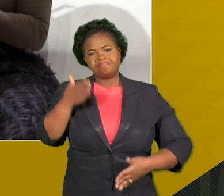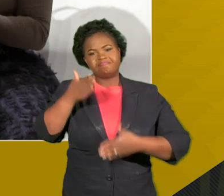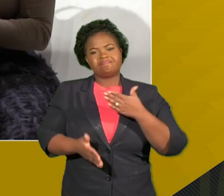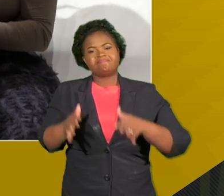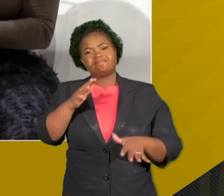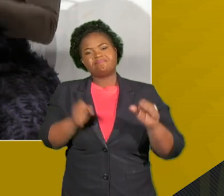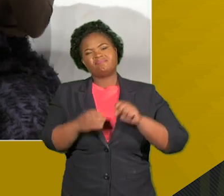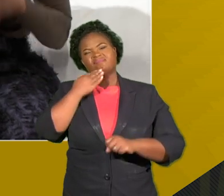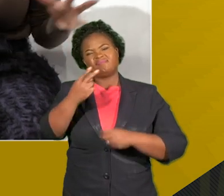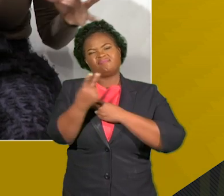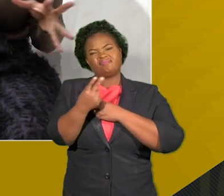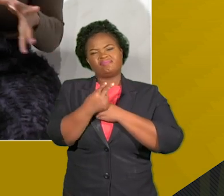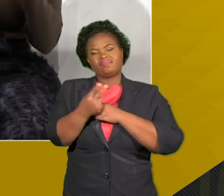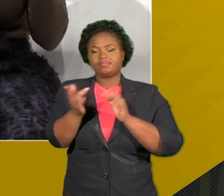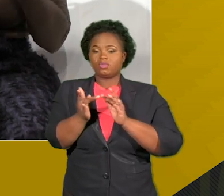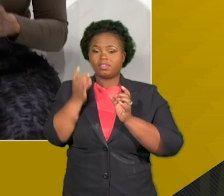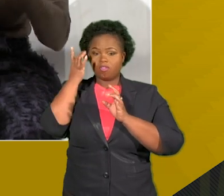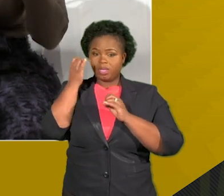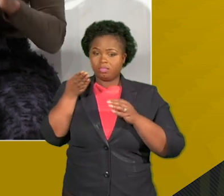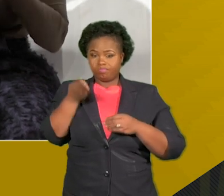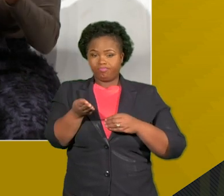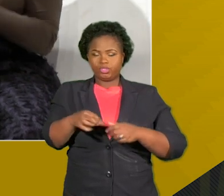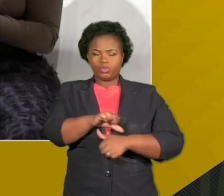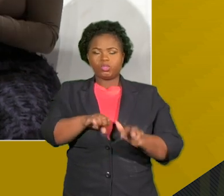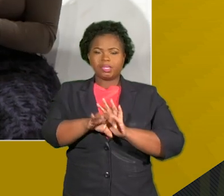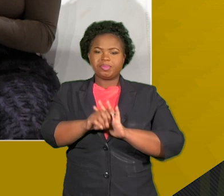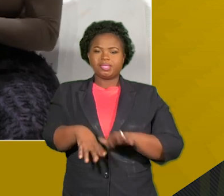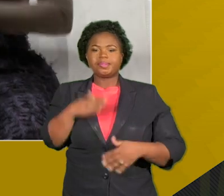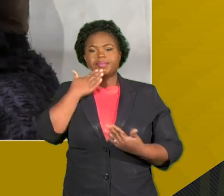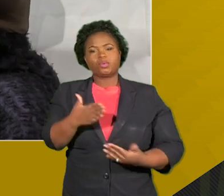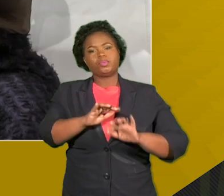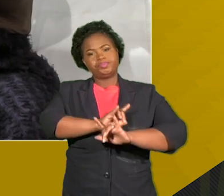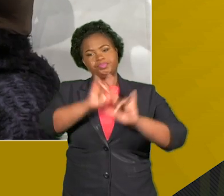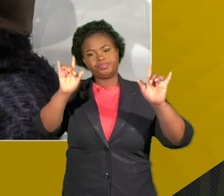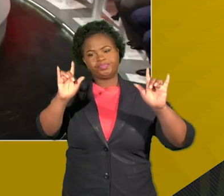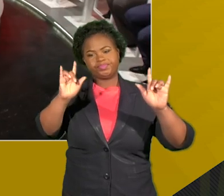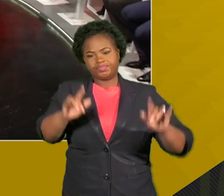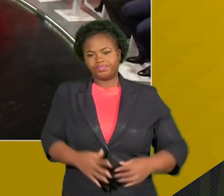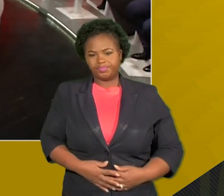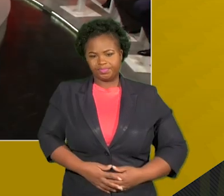very much for tuning in. All the contact details that are on all our social media pages. Thank you.